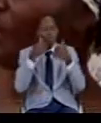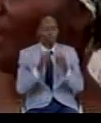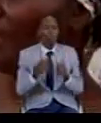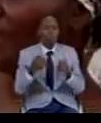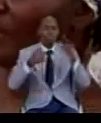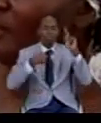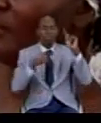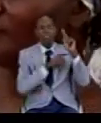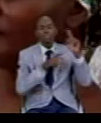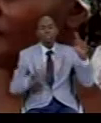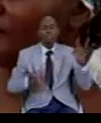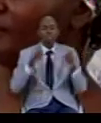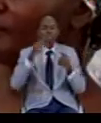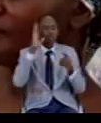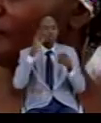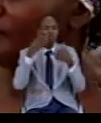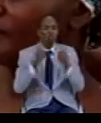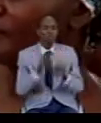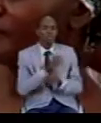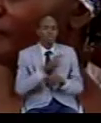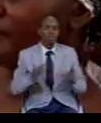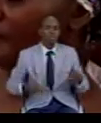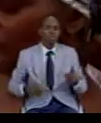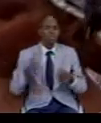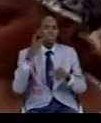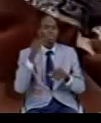Lord. Amen. Look at